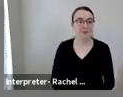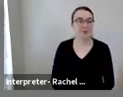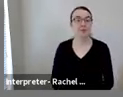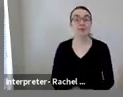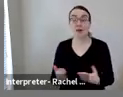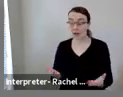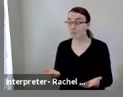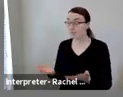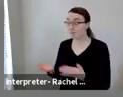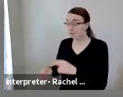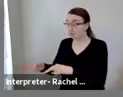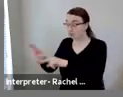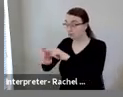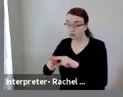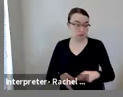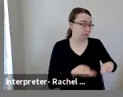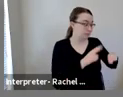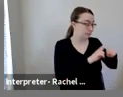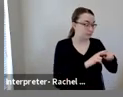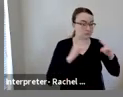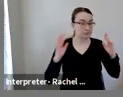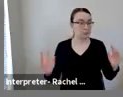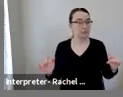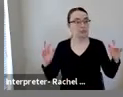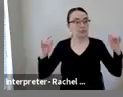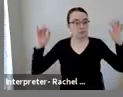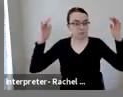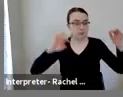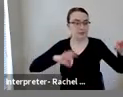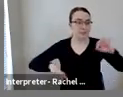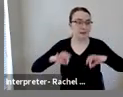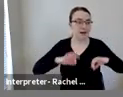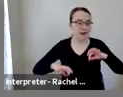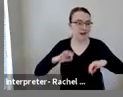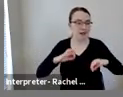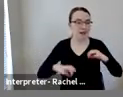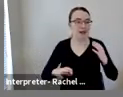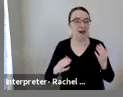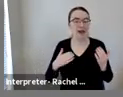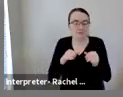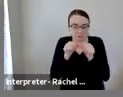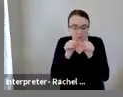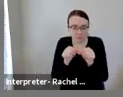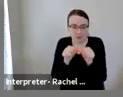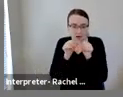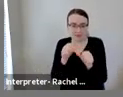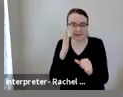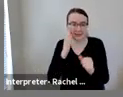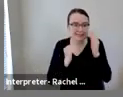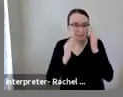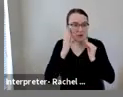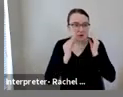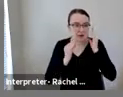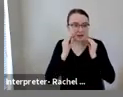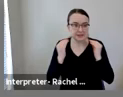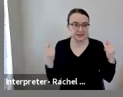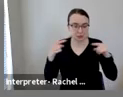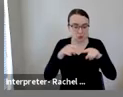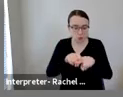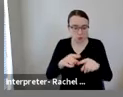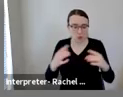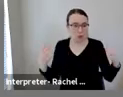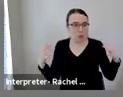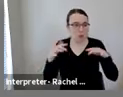drawing, which pushes the CAD, which then you have constant experiences of intersections.